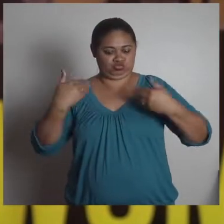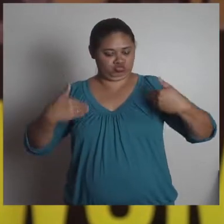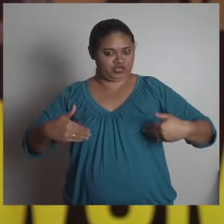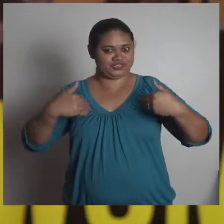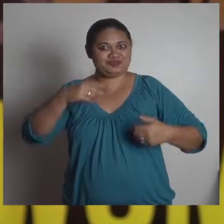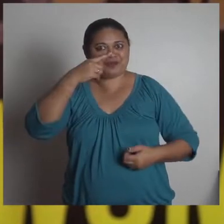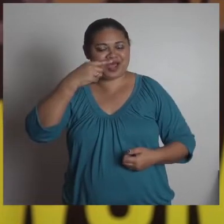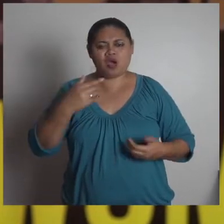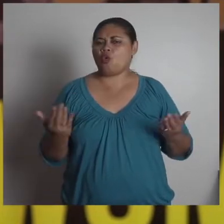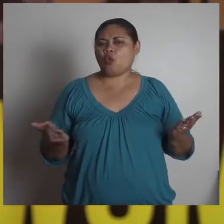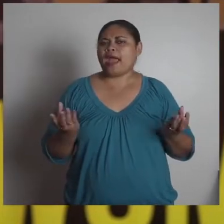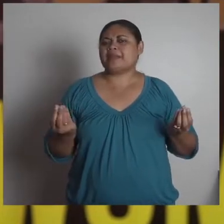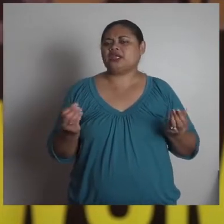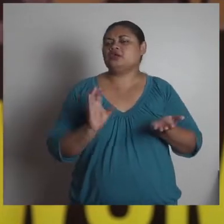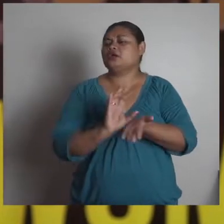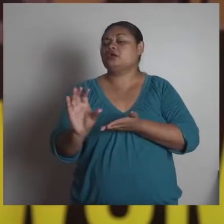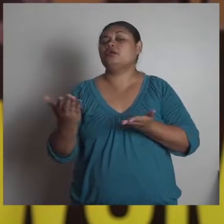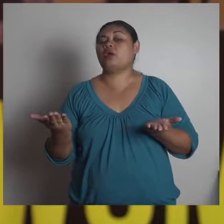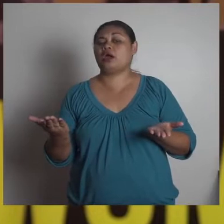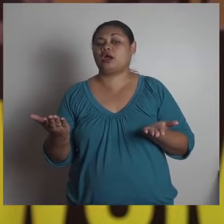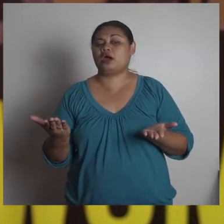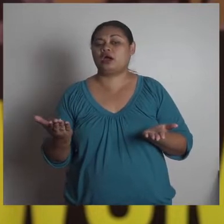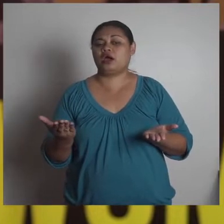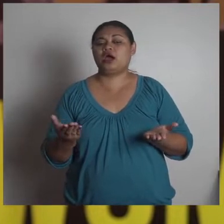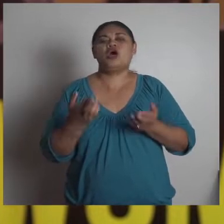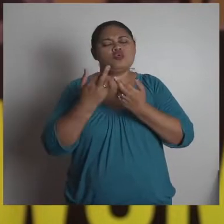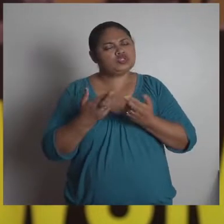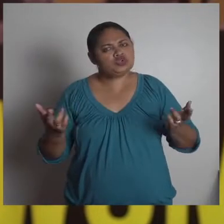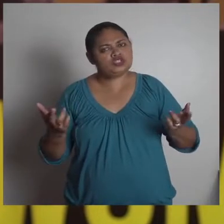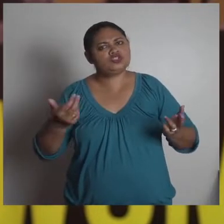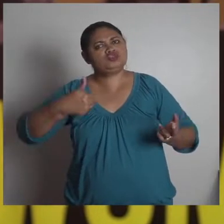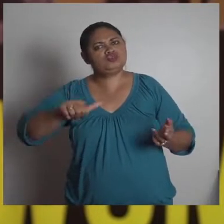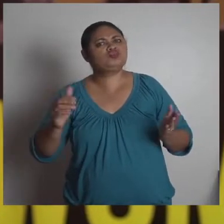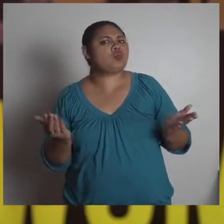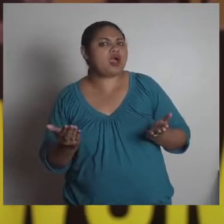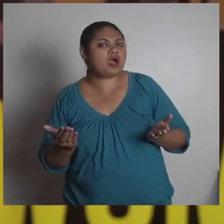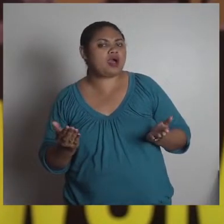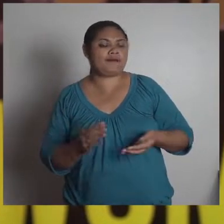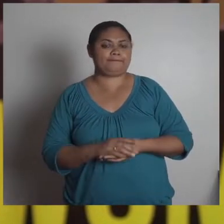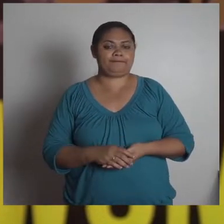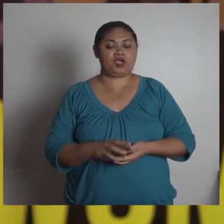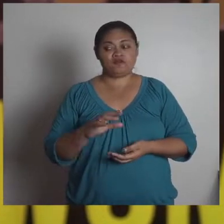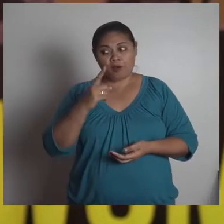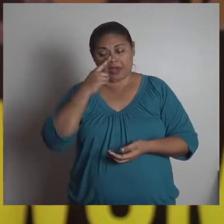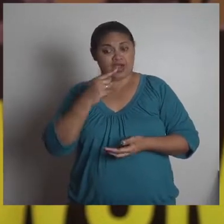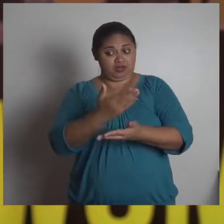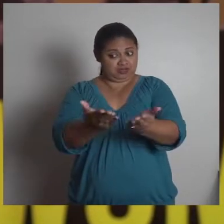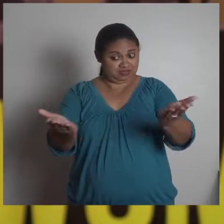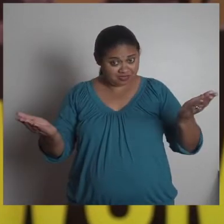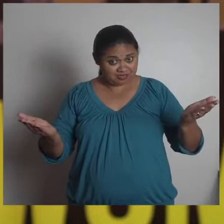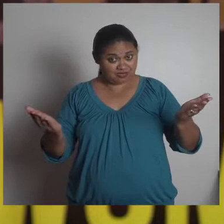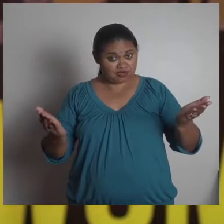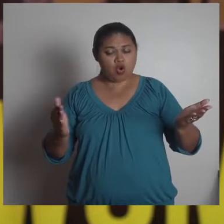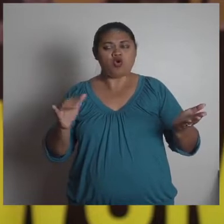sold overseas to rich people? Where is the money going? Where are the resources being used?